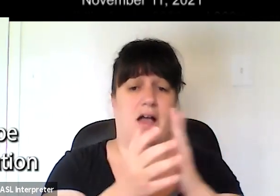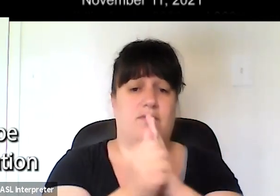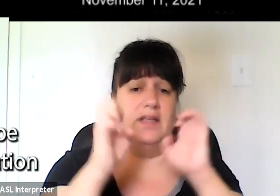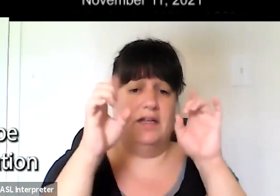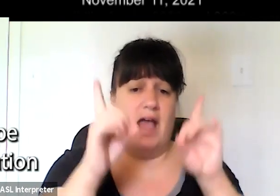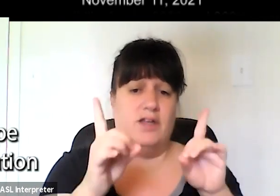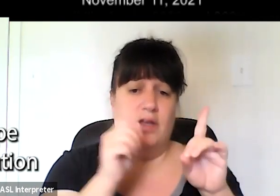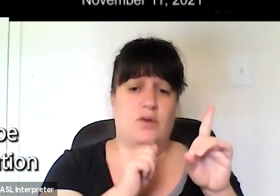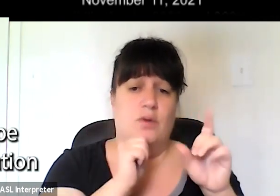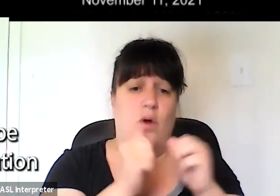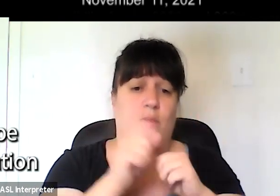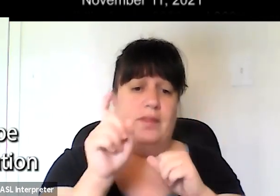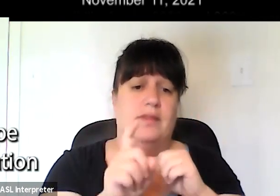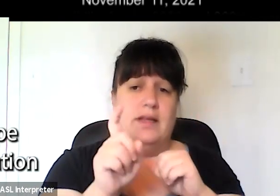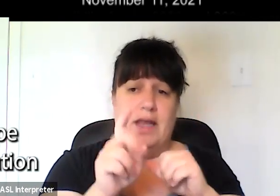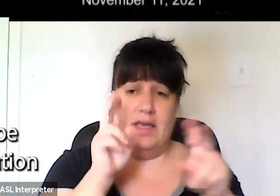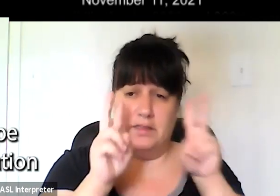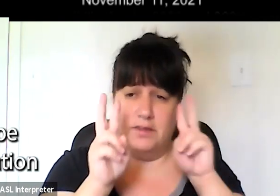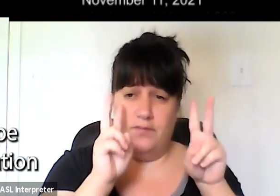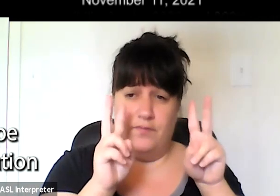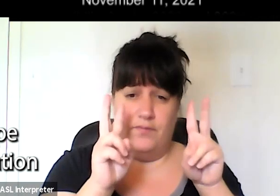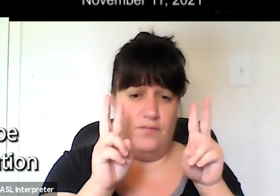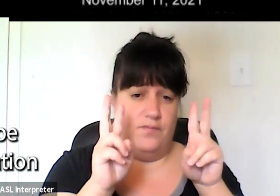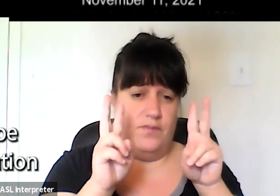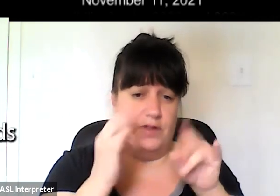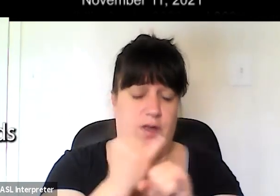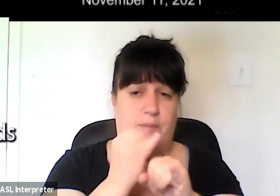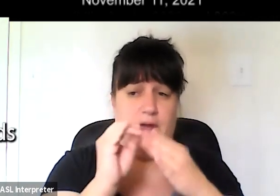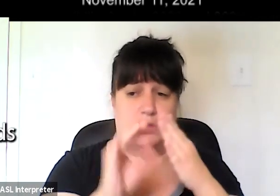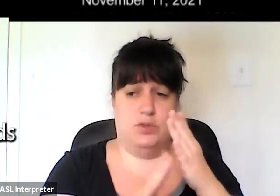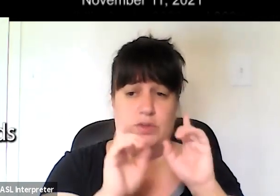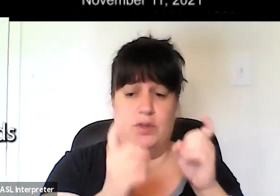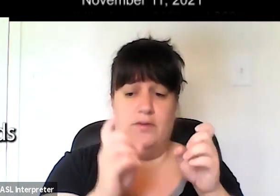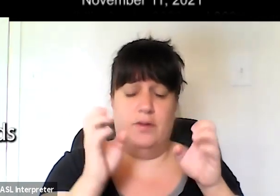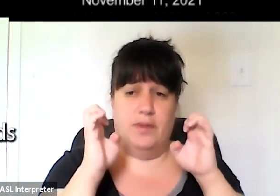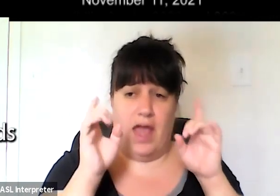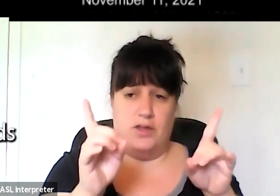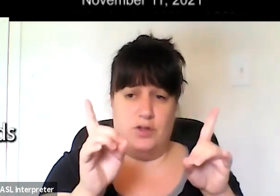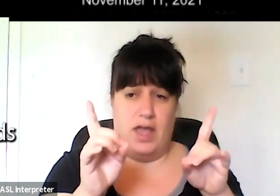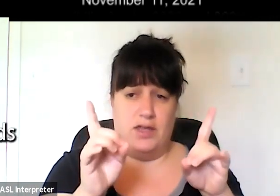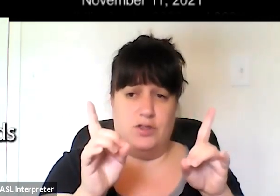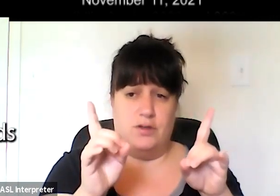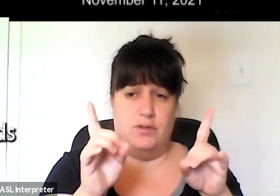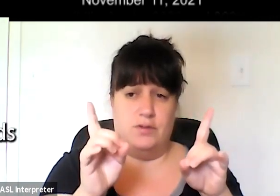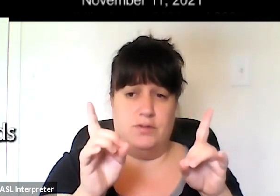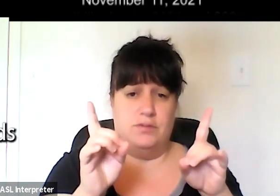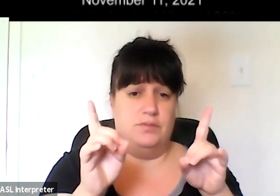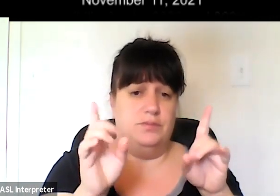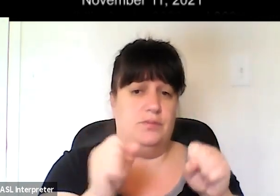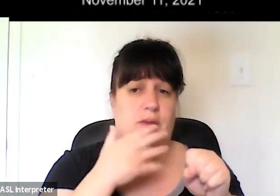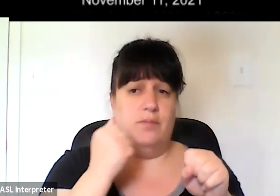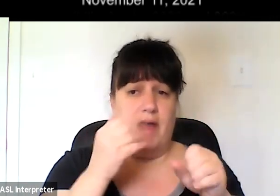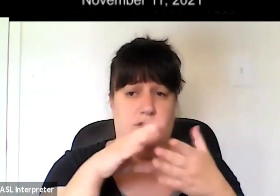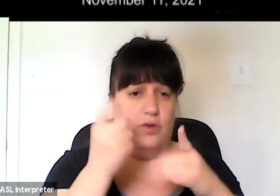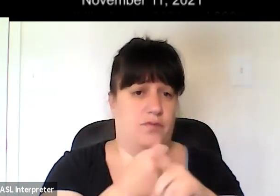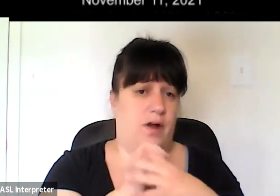cope with people to give them the education that they require in the methods that they can best learn from.